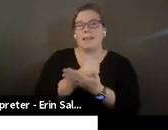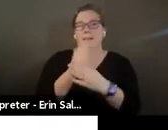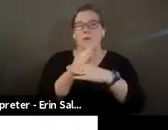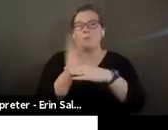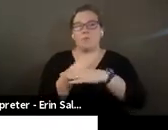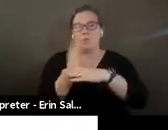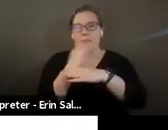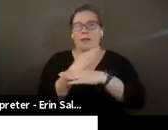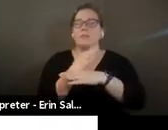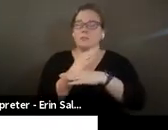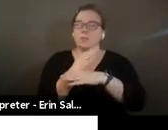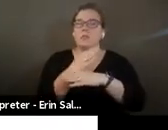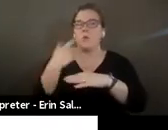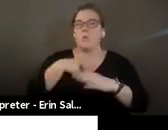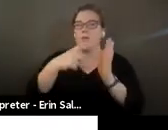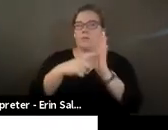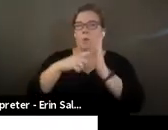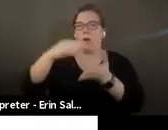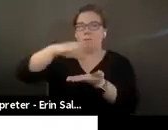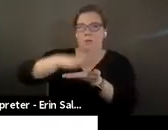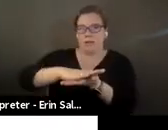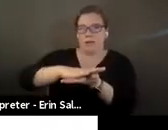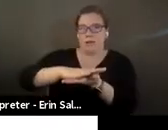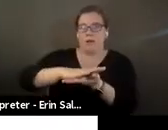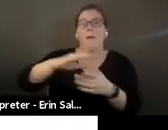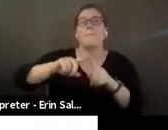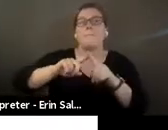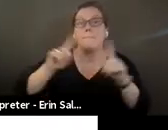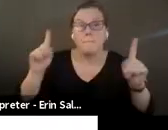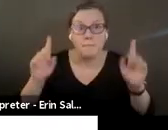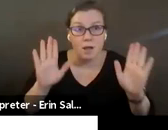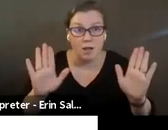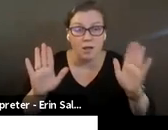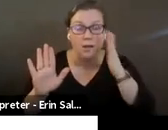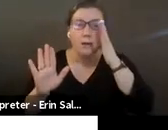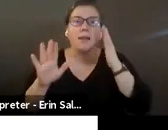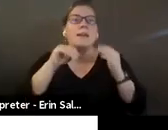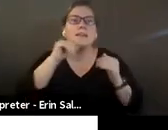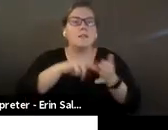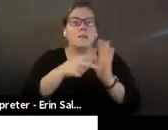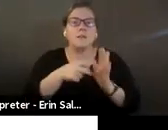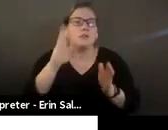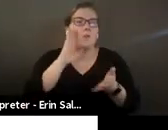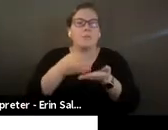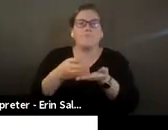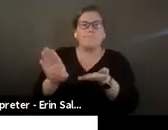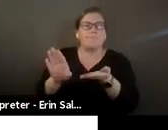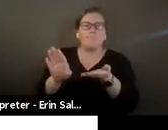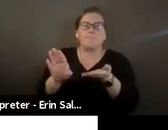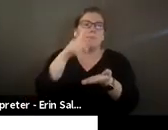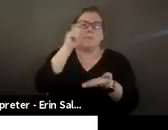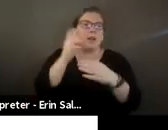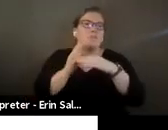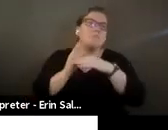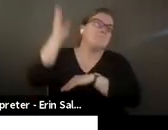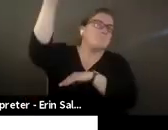that section is filled out. However, it's not going to qualify or disqualify anyone for the program.